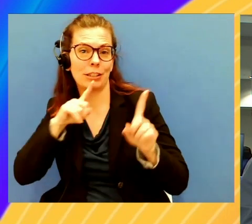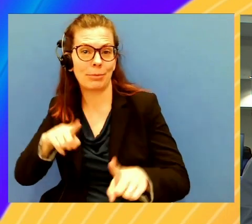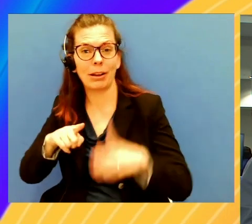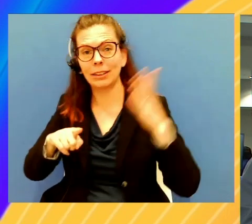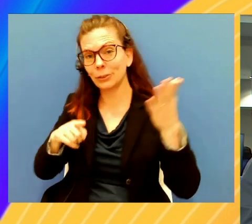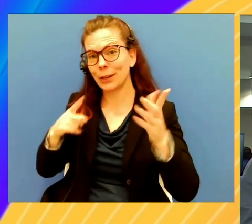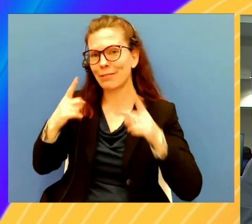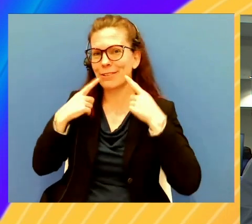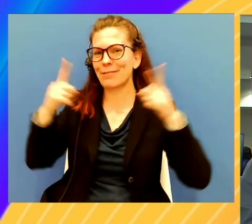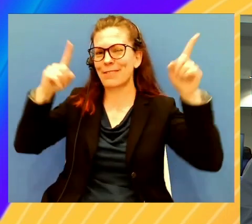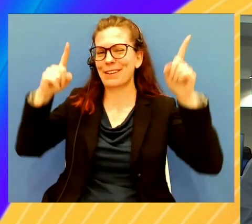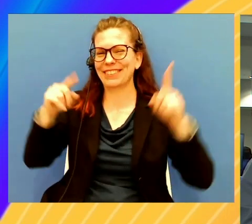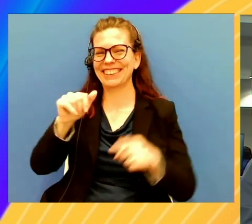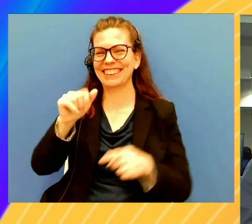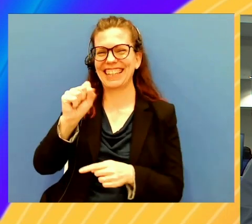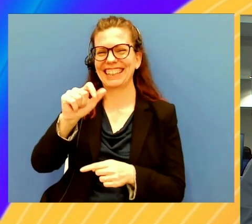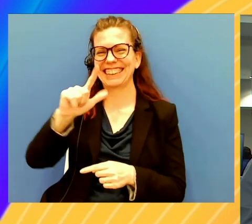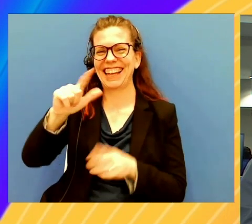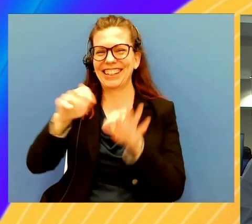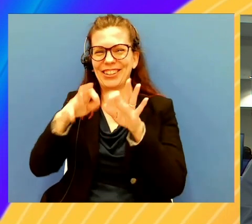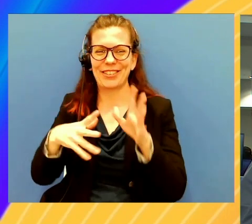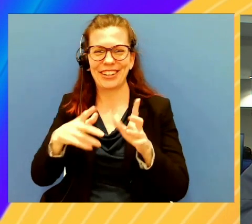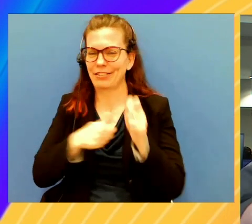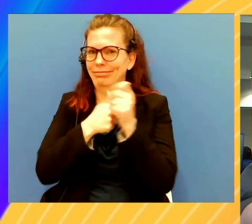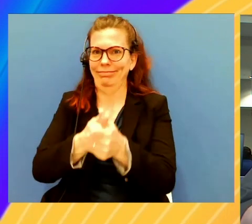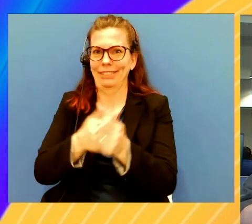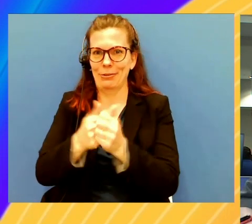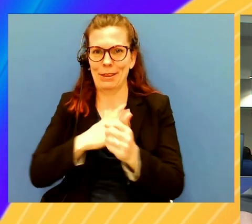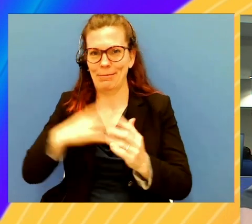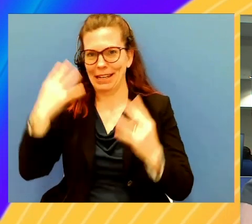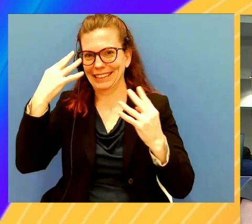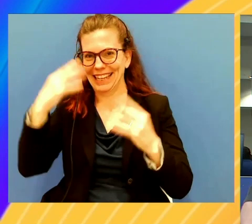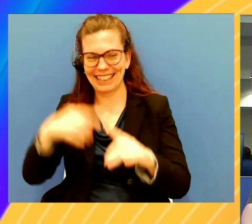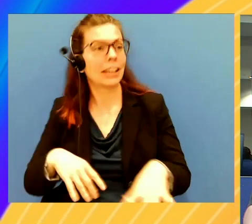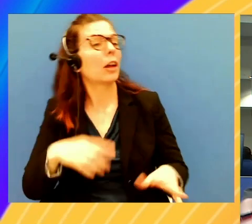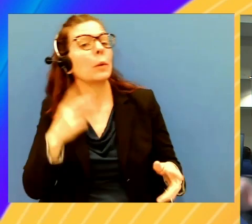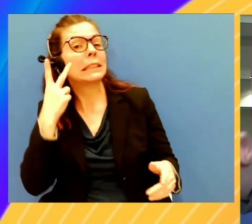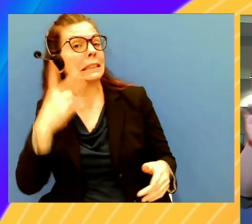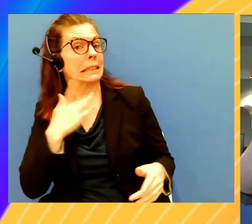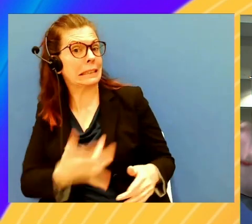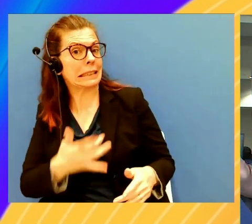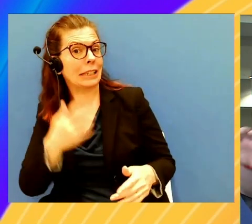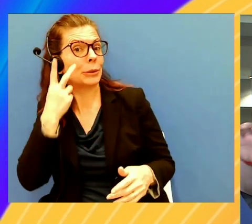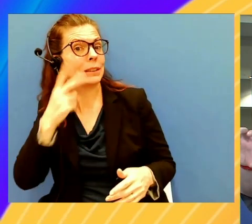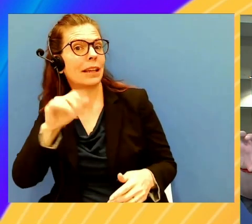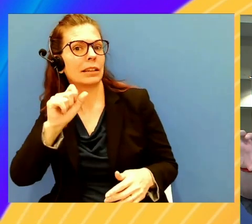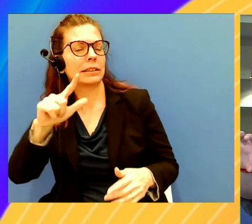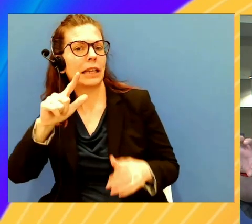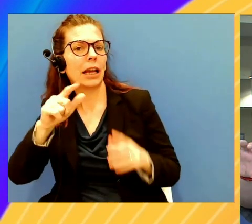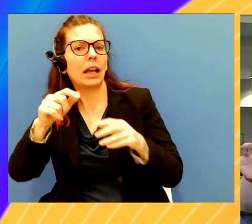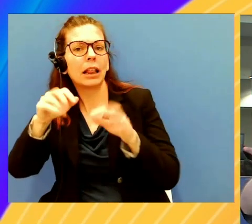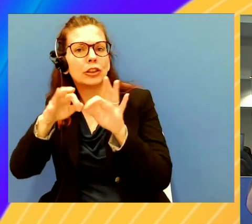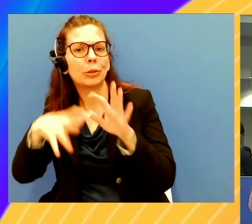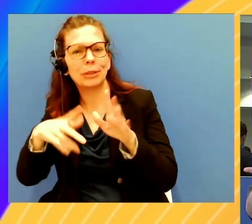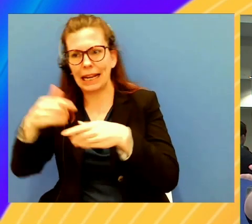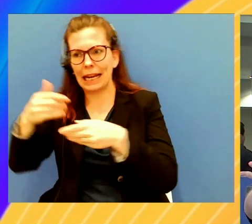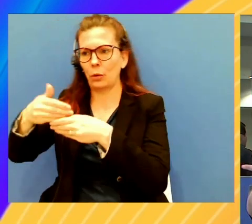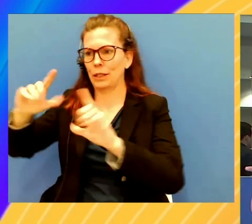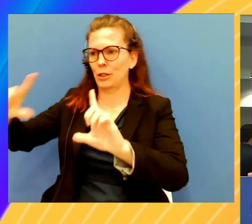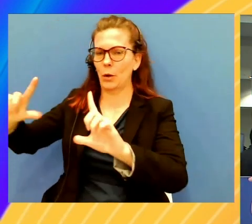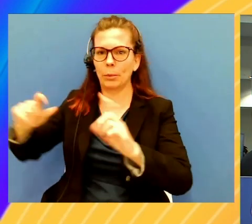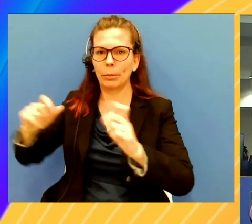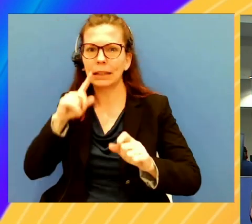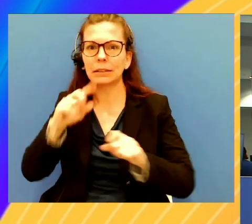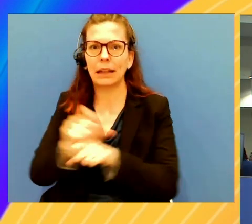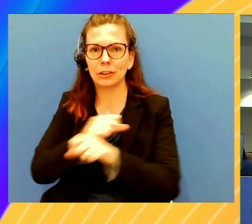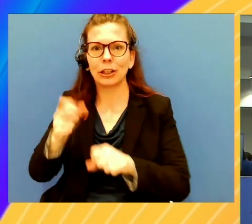there. Woo! Keeping up with the insanity. Normally, we see the ASL interpreters kind of like in the window, but I actually see